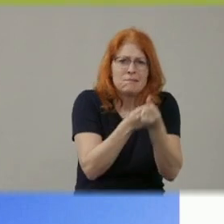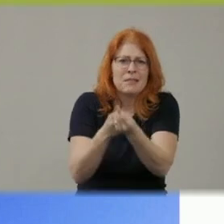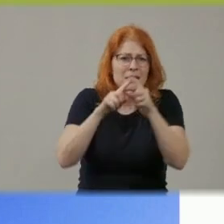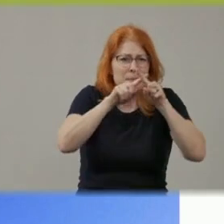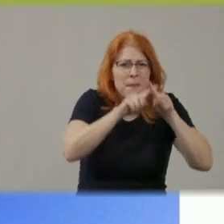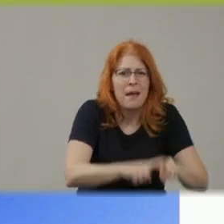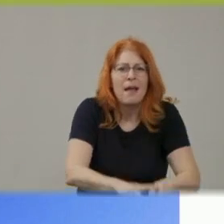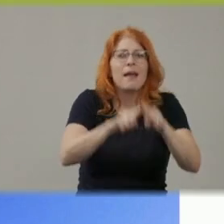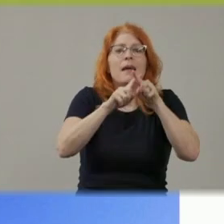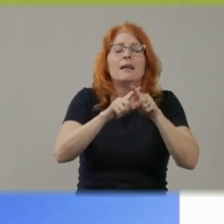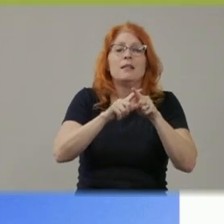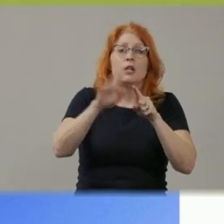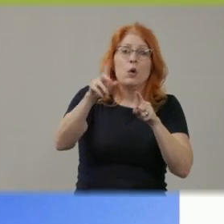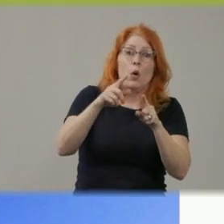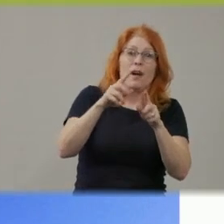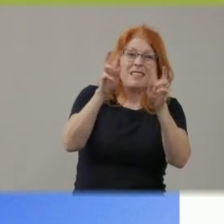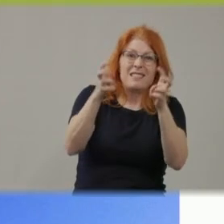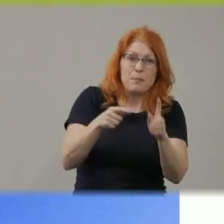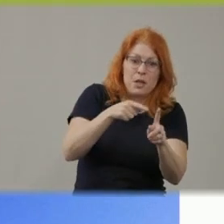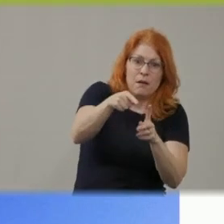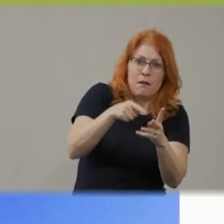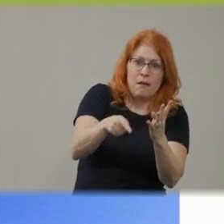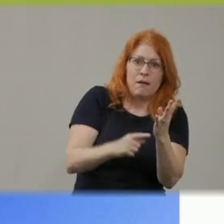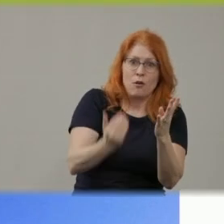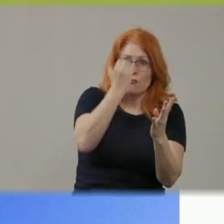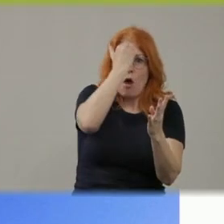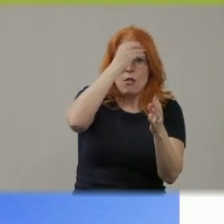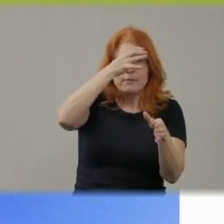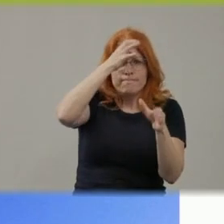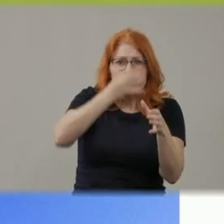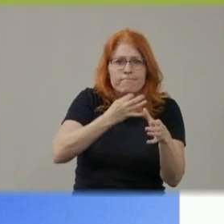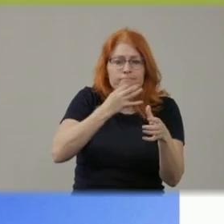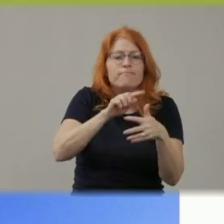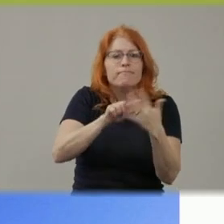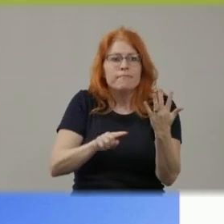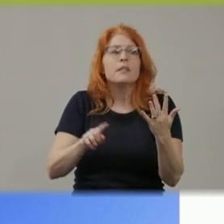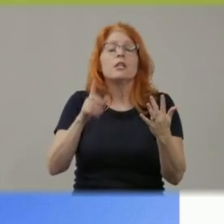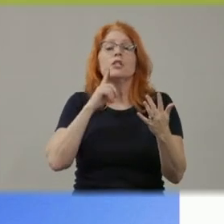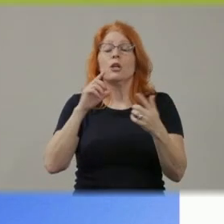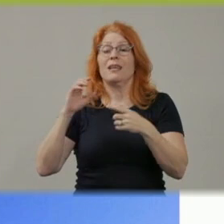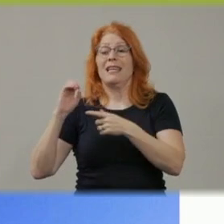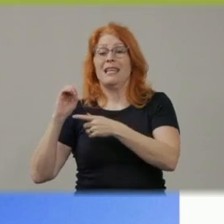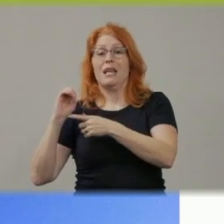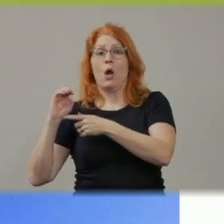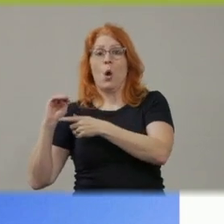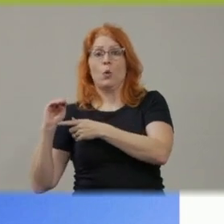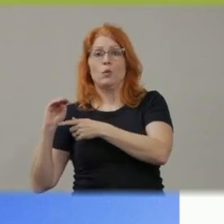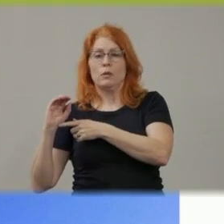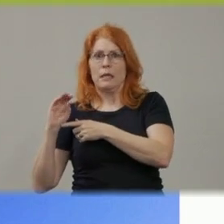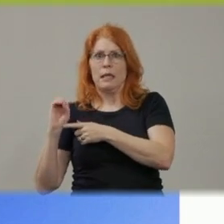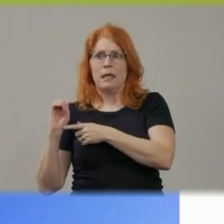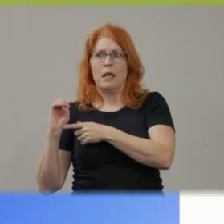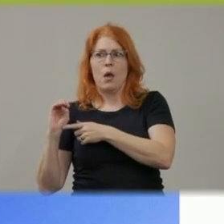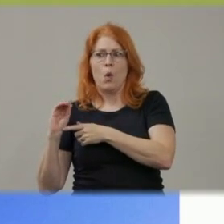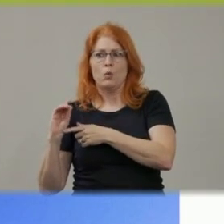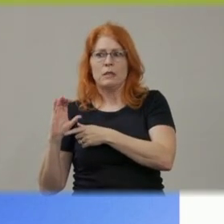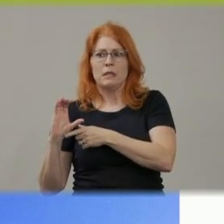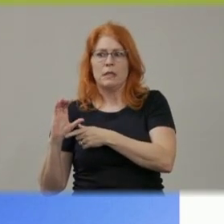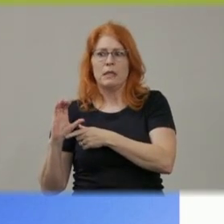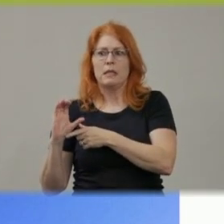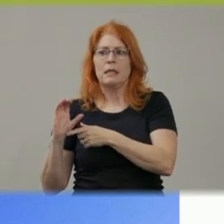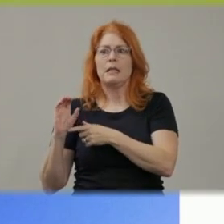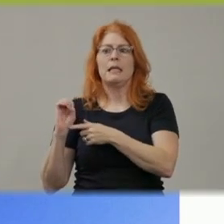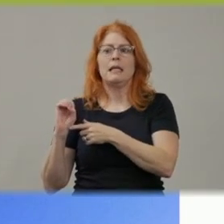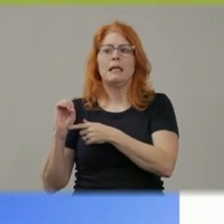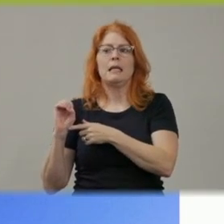to as subject matter experts. Actually, Jennifer, the ACTIC lead, she was in the EOC with me that day. It was almost a 16, 18-hour day.